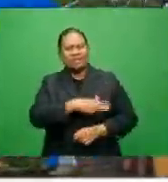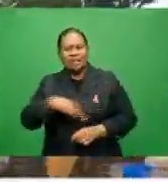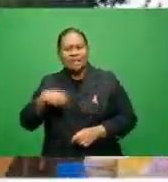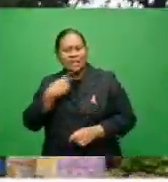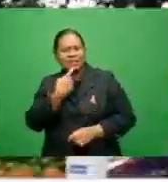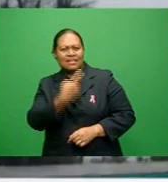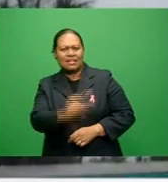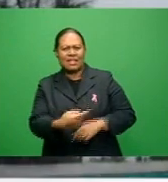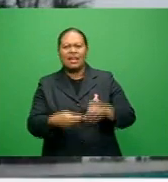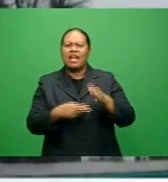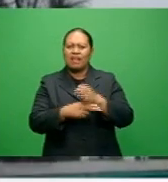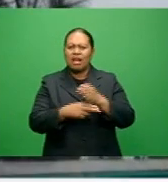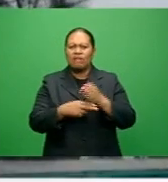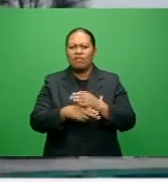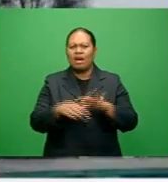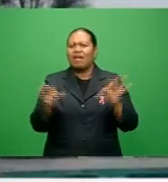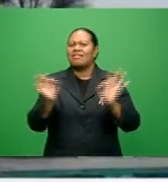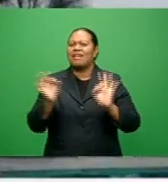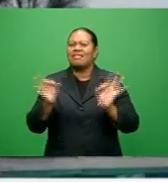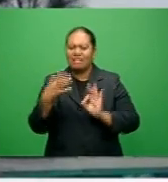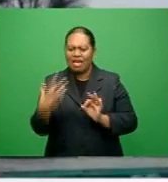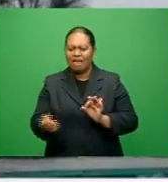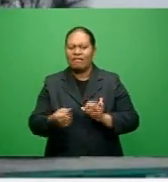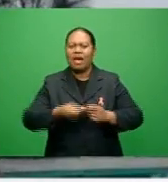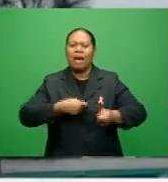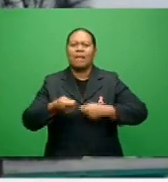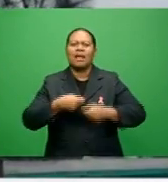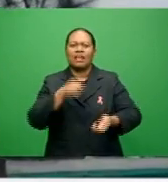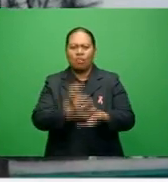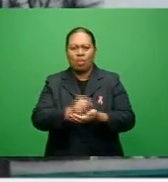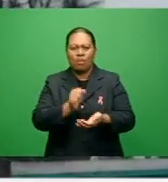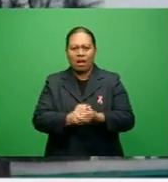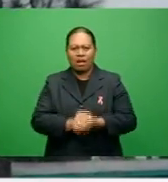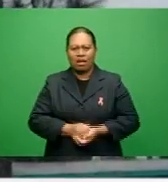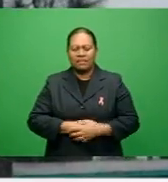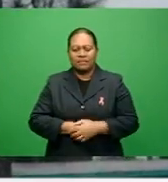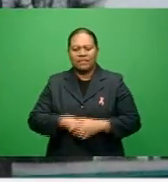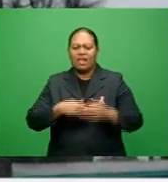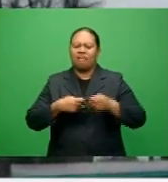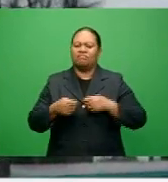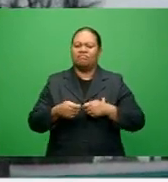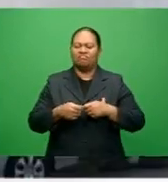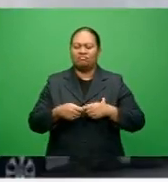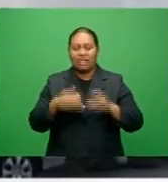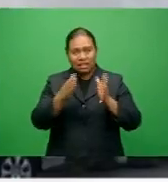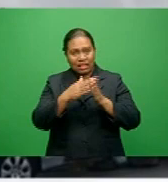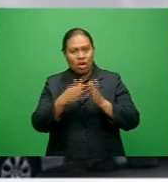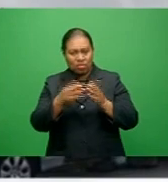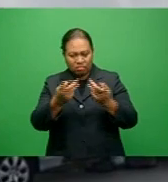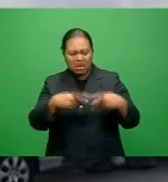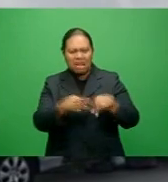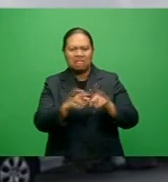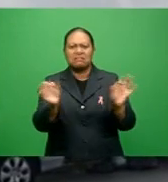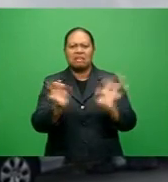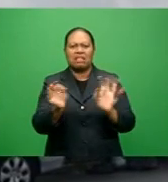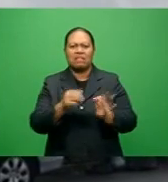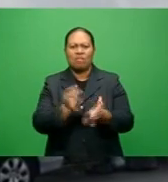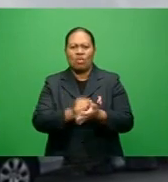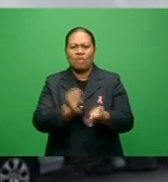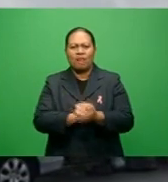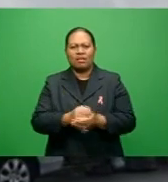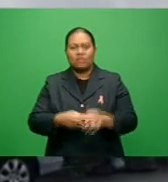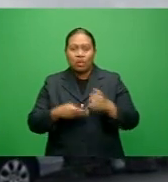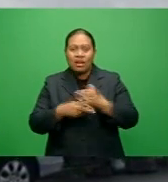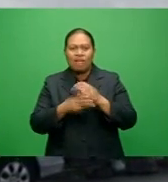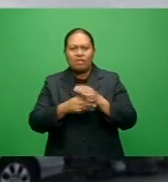says Navua doesn't have a proper market and neither does it have a proper town scheme. Kumar says the number of market vendors in Navua